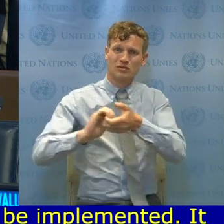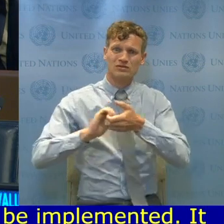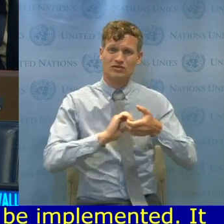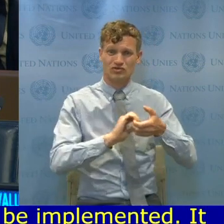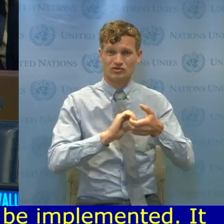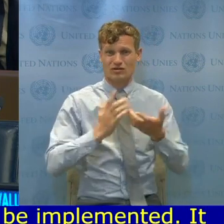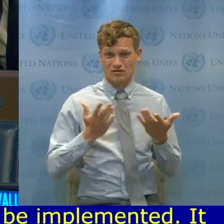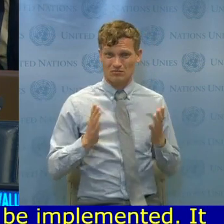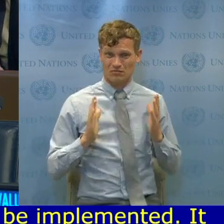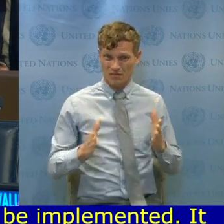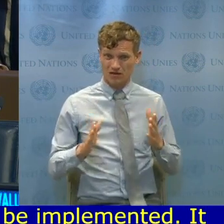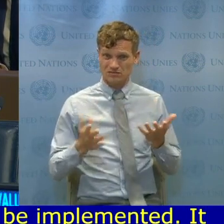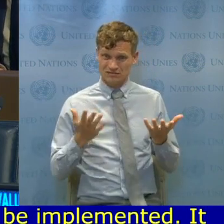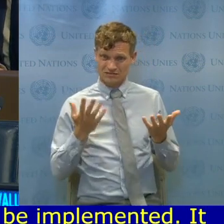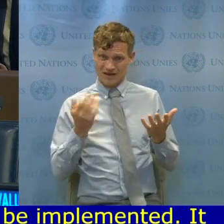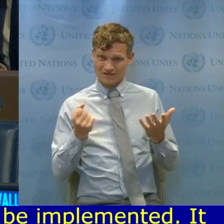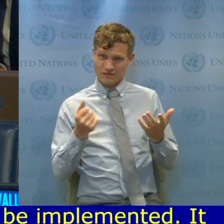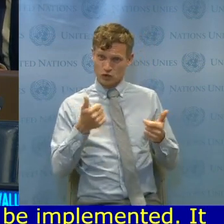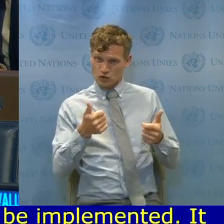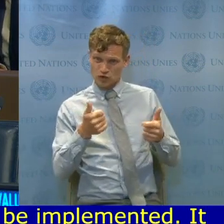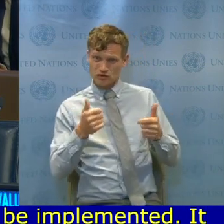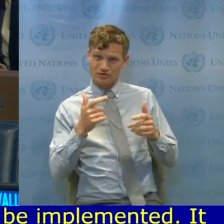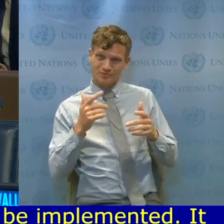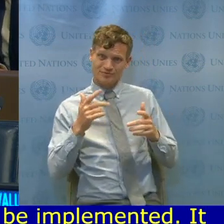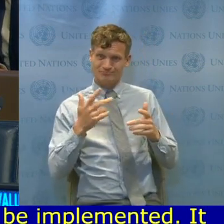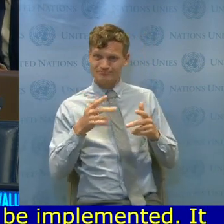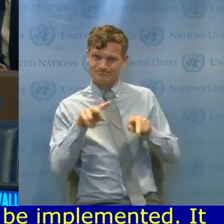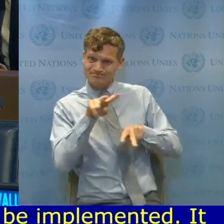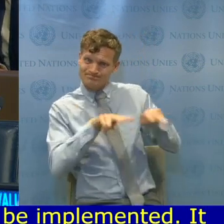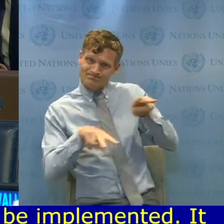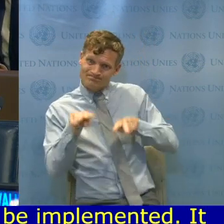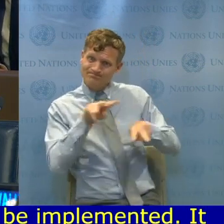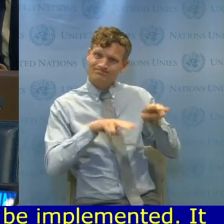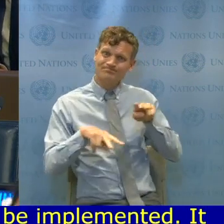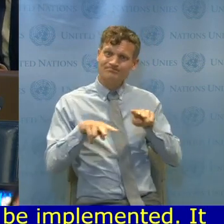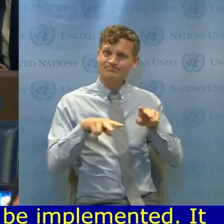And we need oversight when it comes to